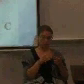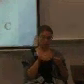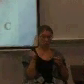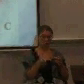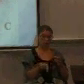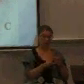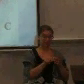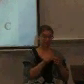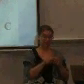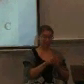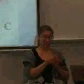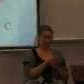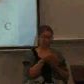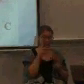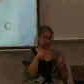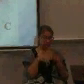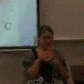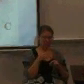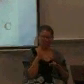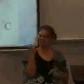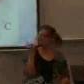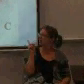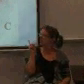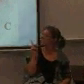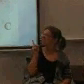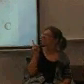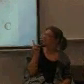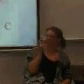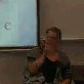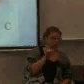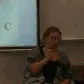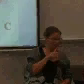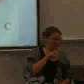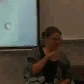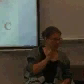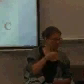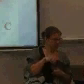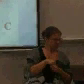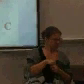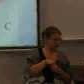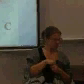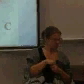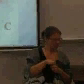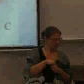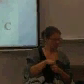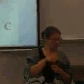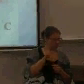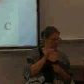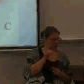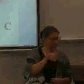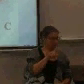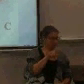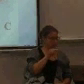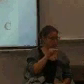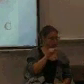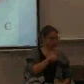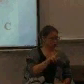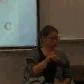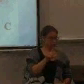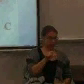lake samples that he looked at had these things that looked like viruses. So this is that kind of lunar lander